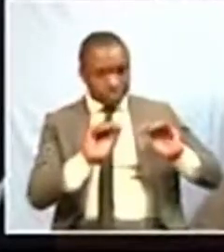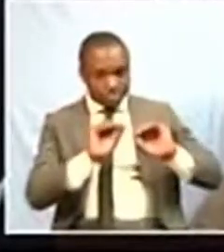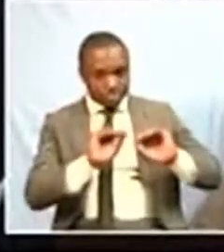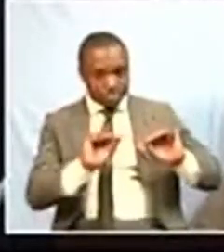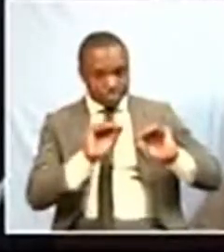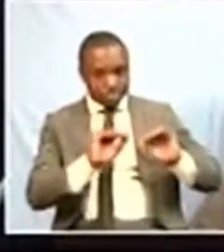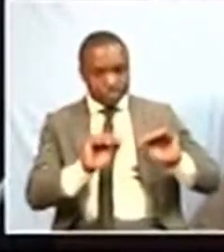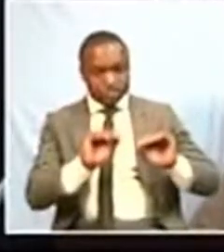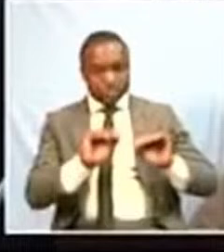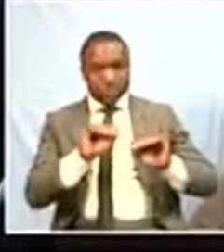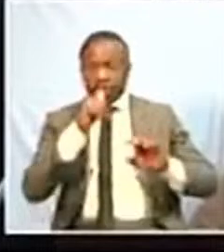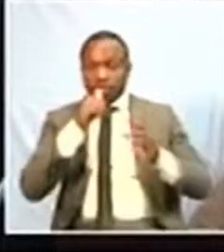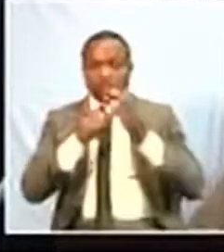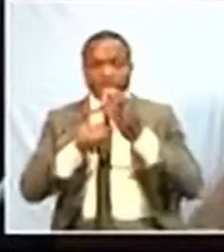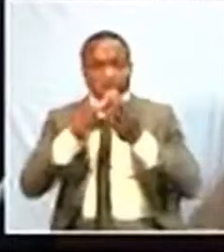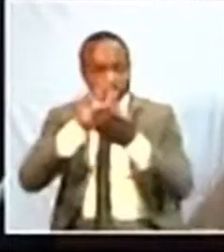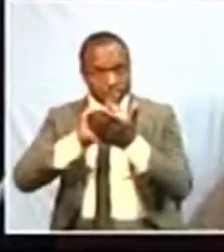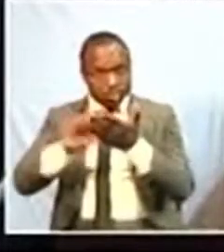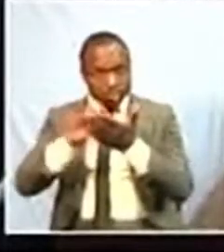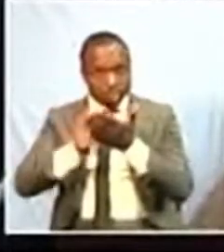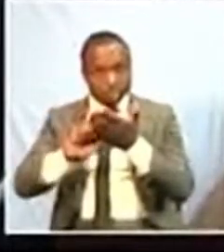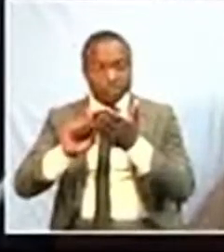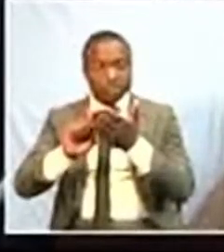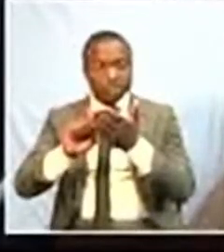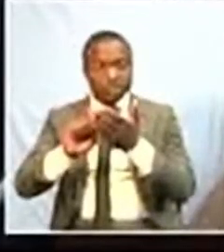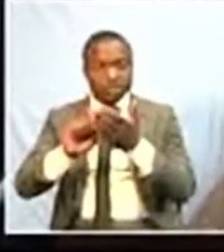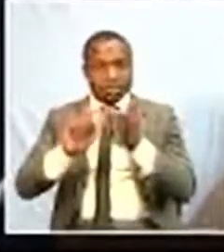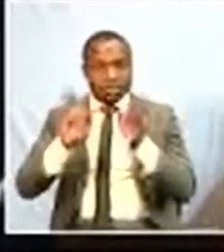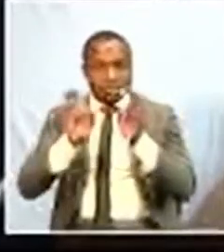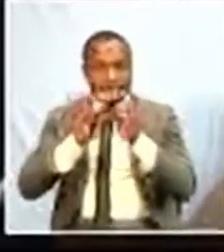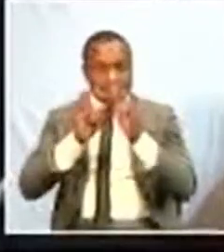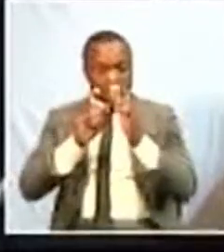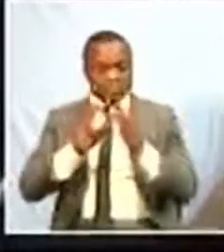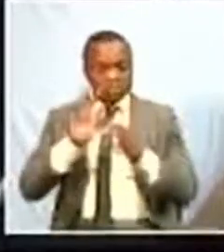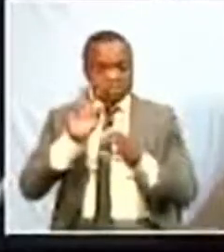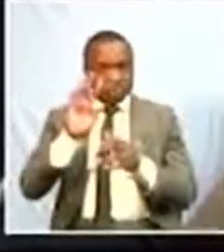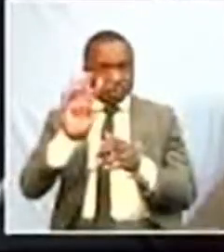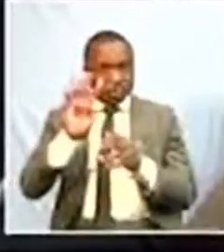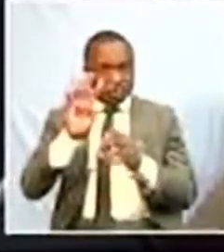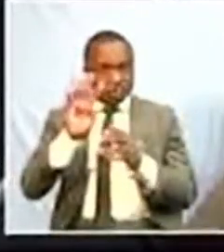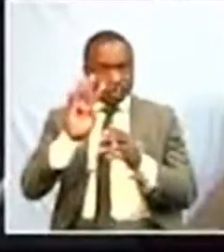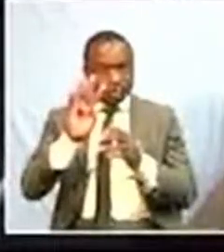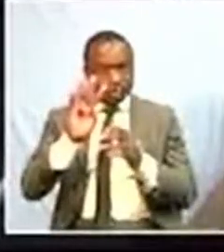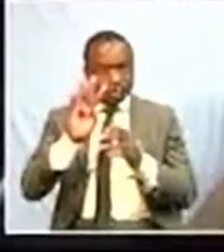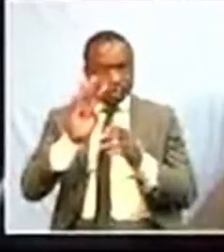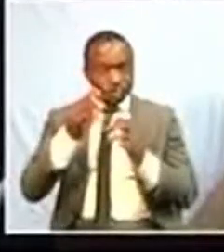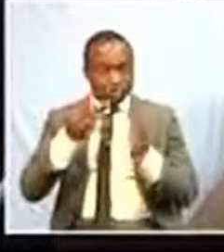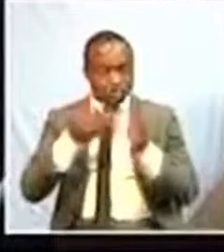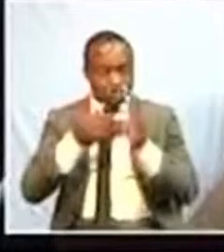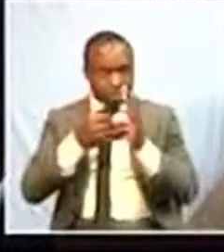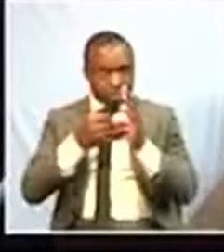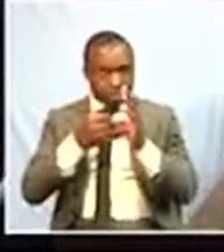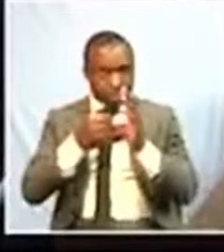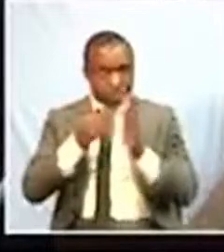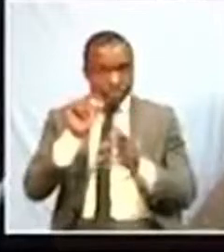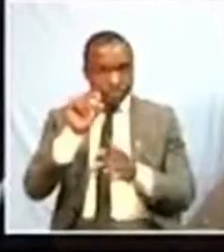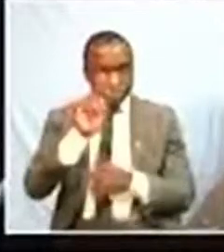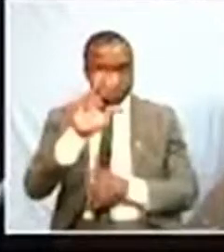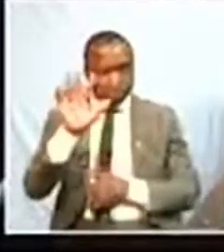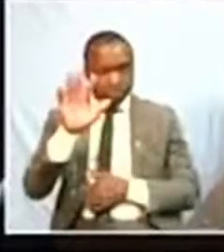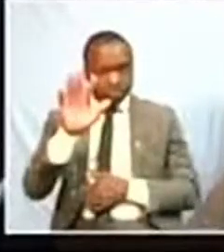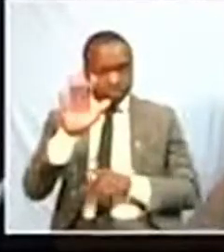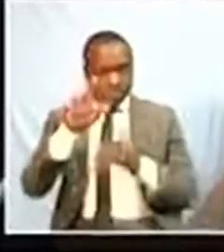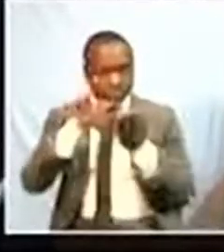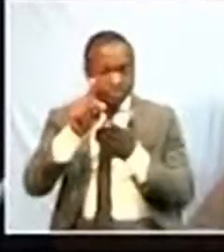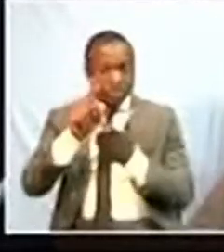Letter written to the contractor on the 24th February 2025. That very roof was paid